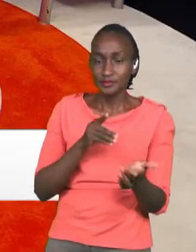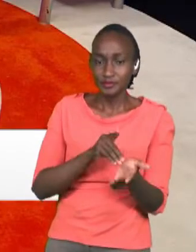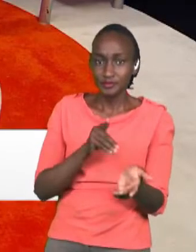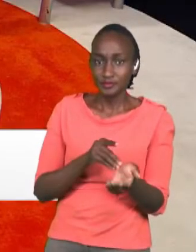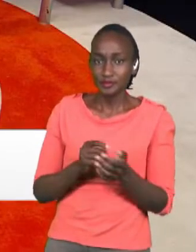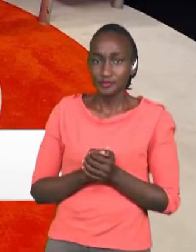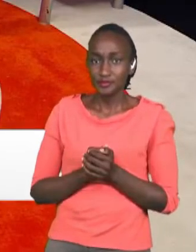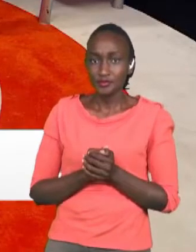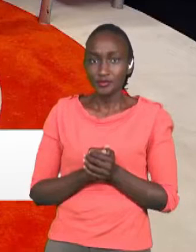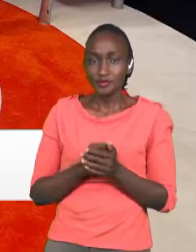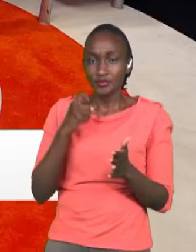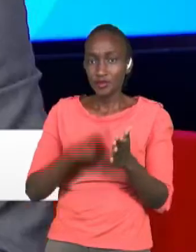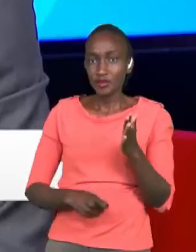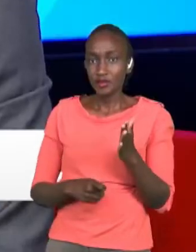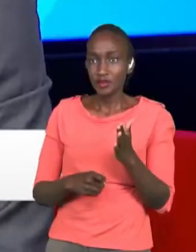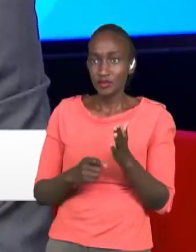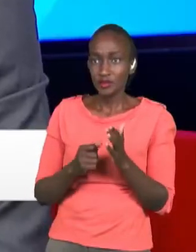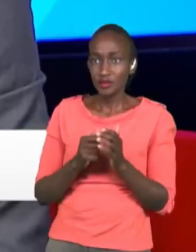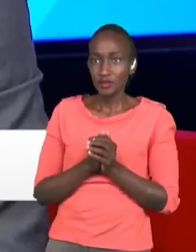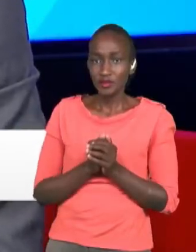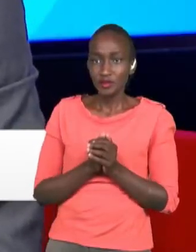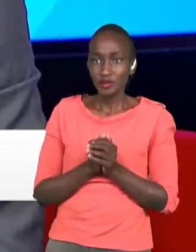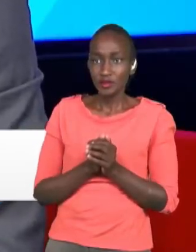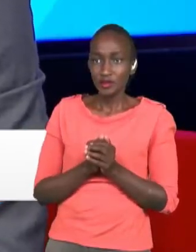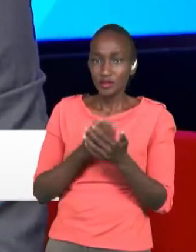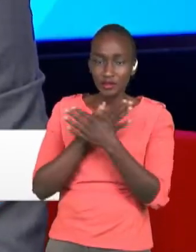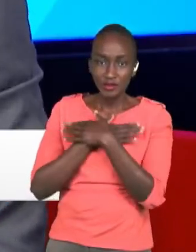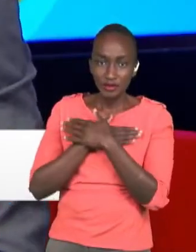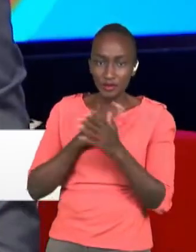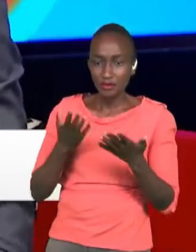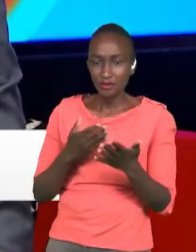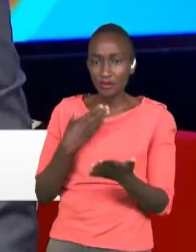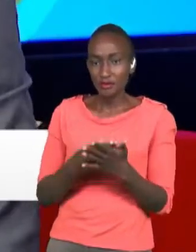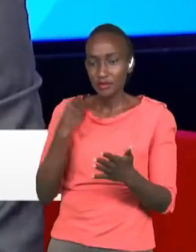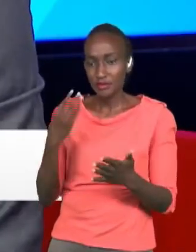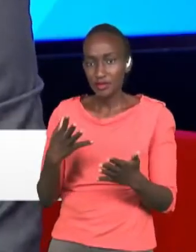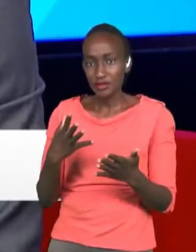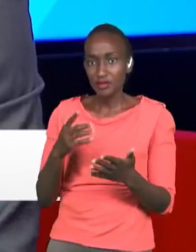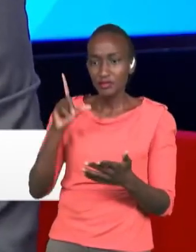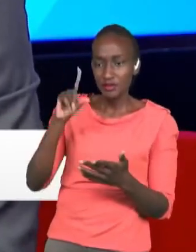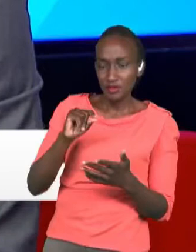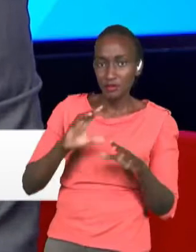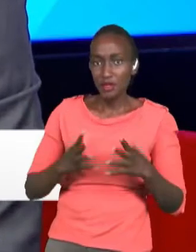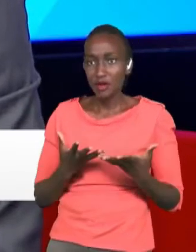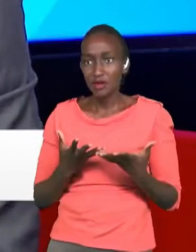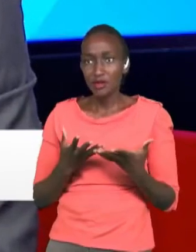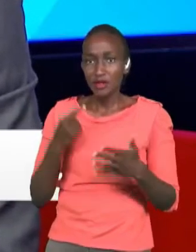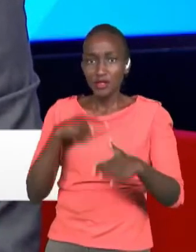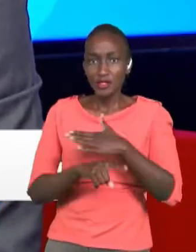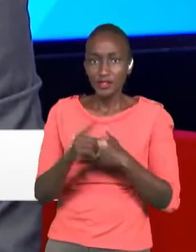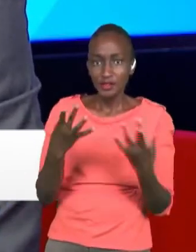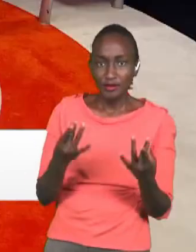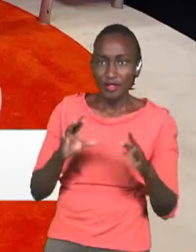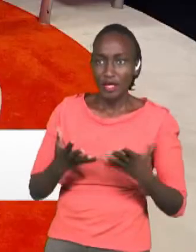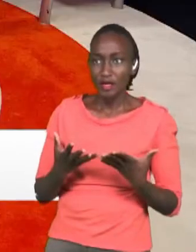Is it the cost? Is it prohibitive? Is it friendly? How does one get into yoga? Do I need like gym clothes? Do I need a